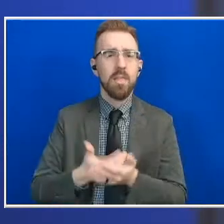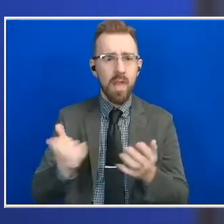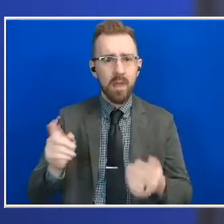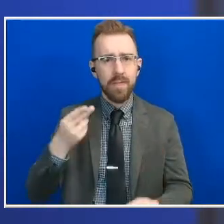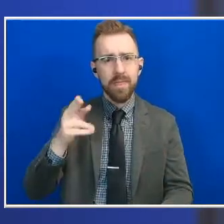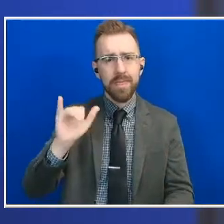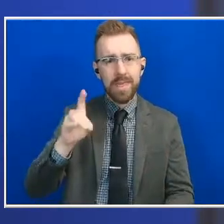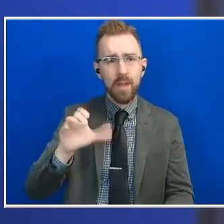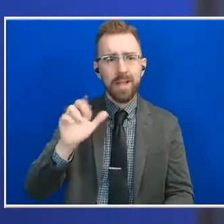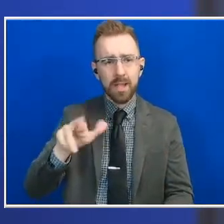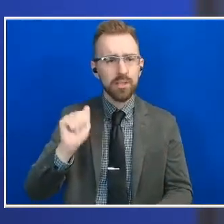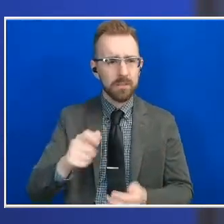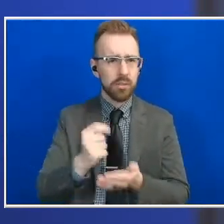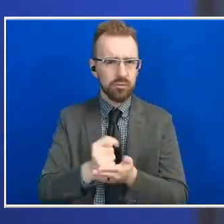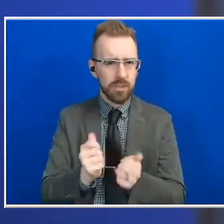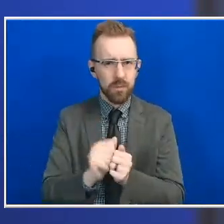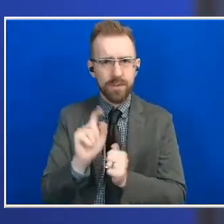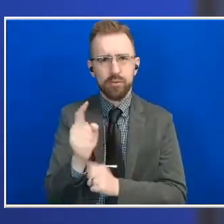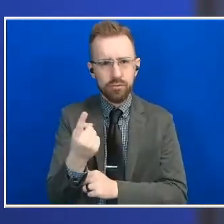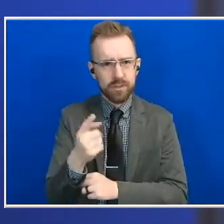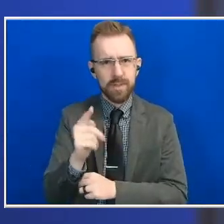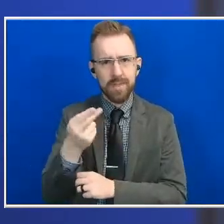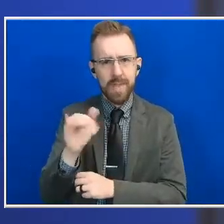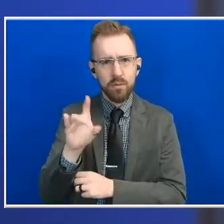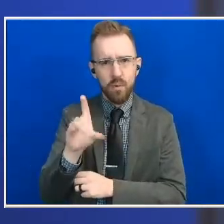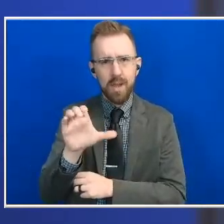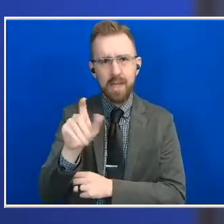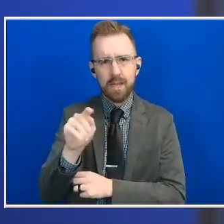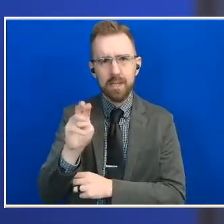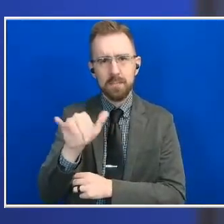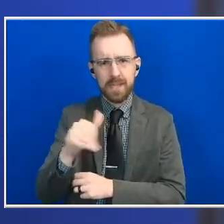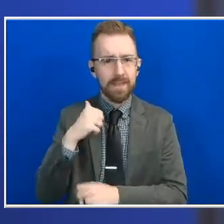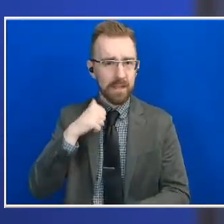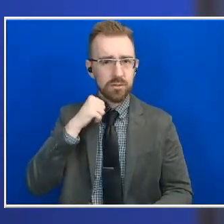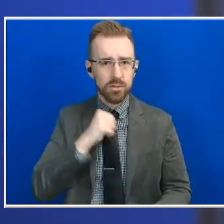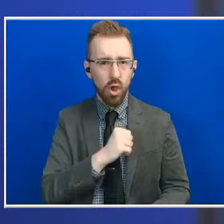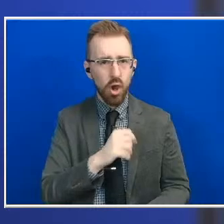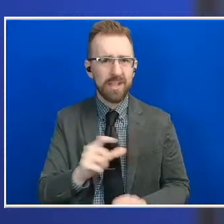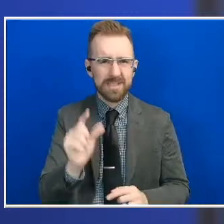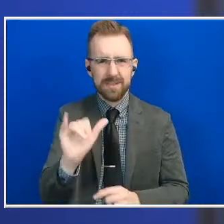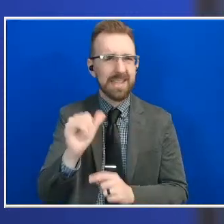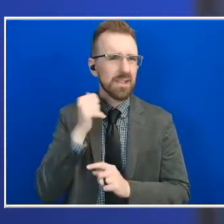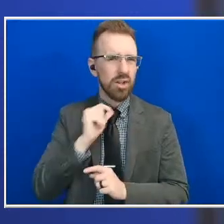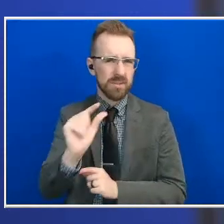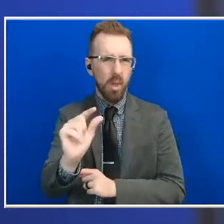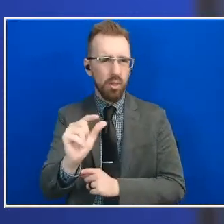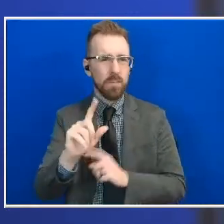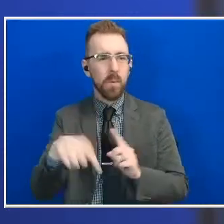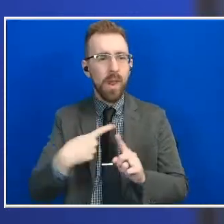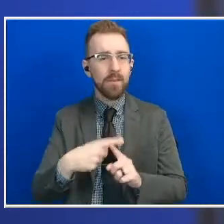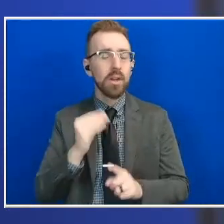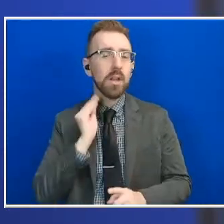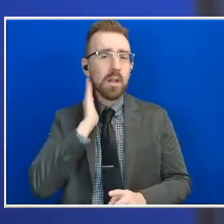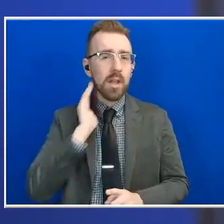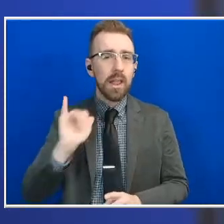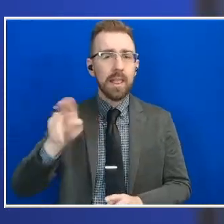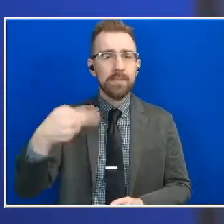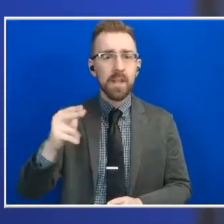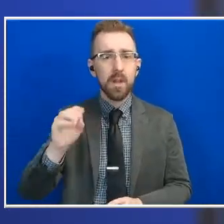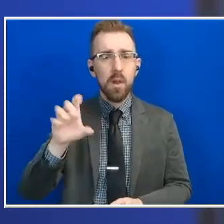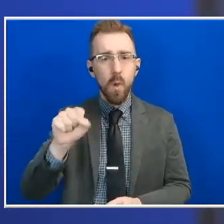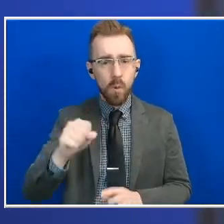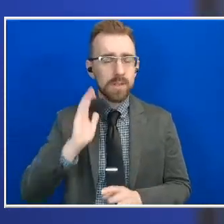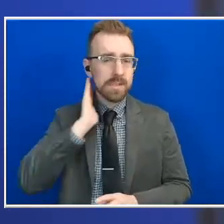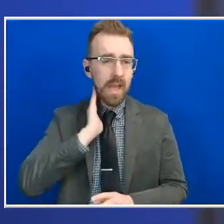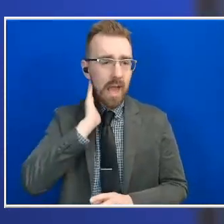with just a thyroidectomy, and that scar is quite a bit smaller. But once it has gotten into the lymph nodes in the side of the neck, even if it's just